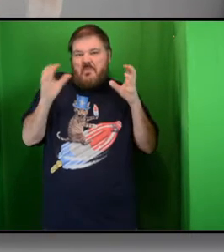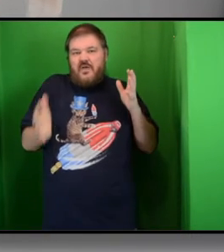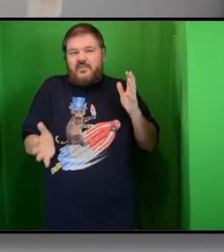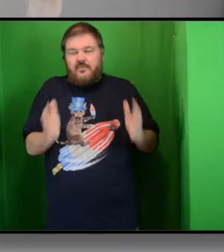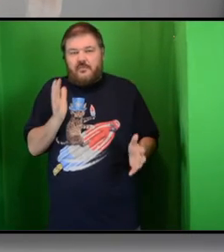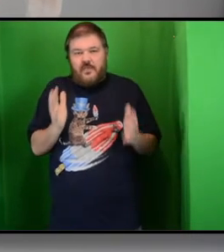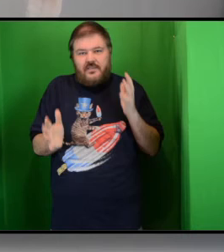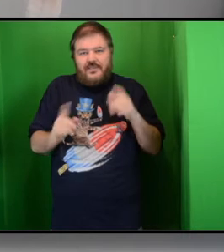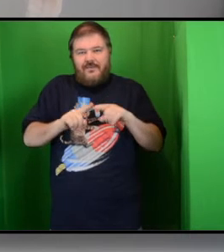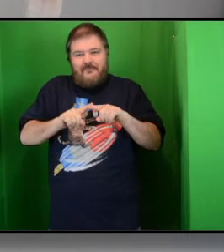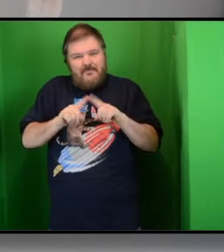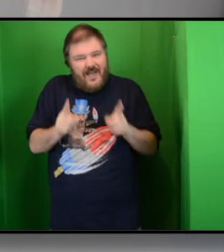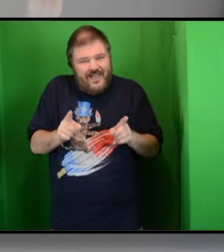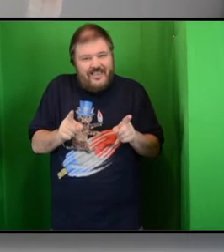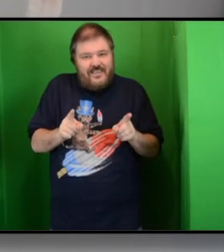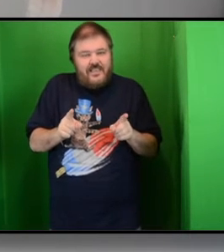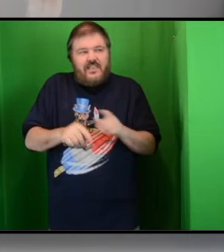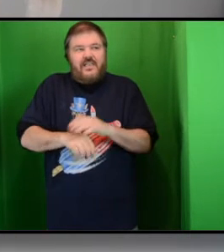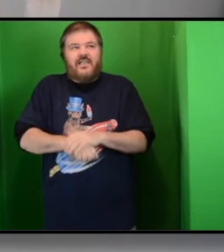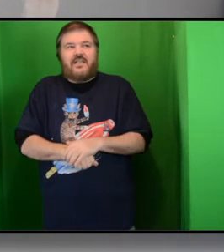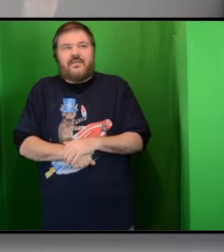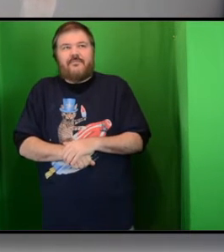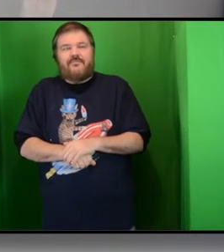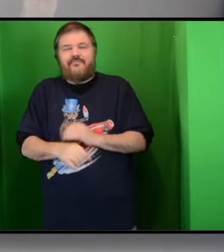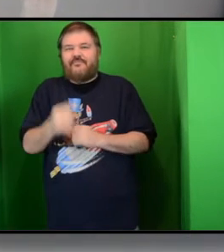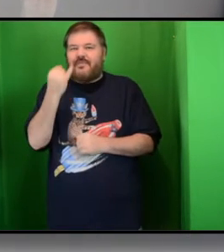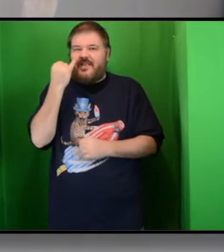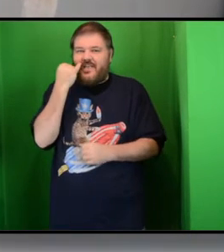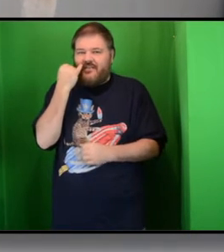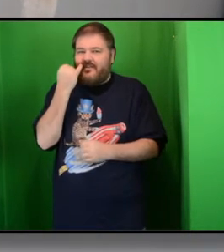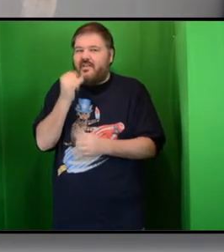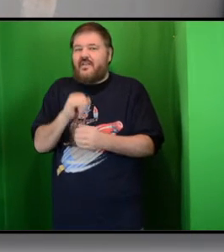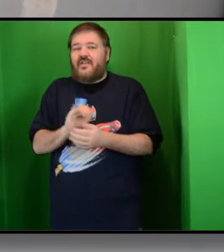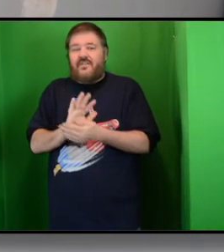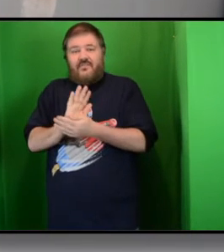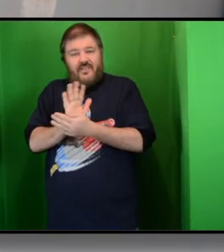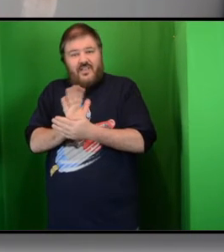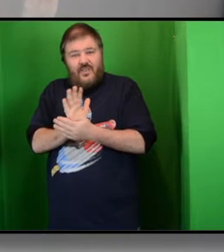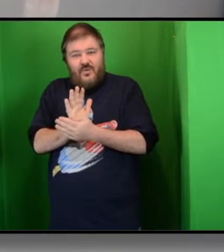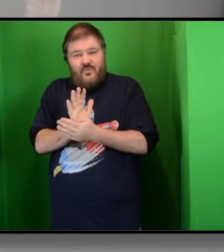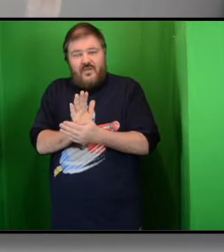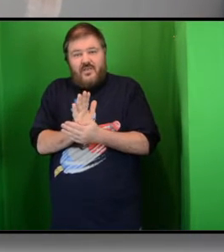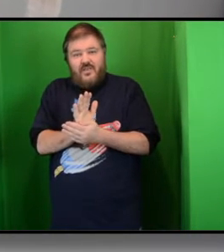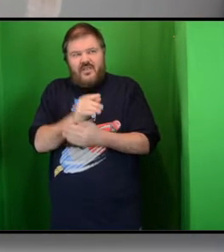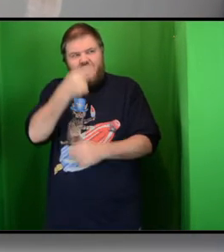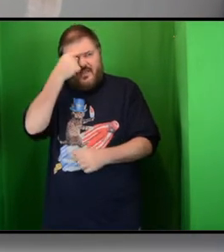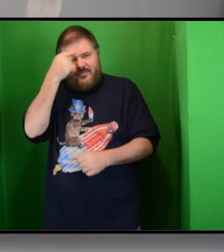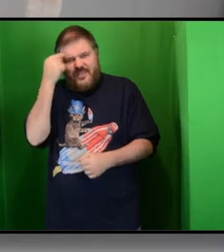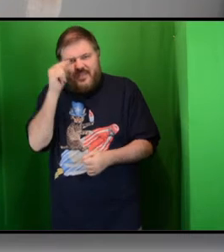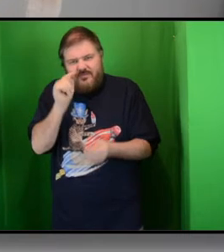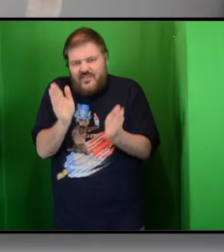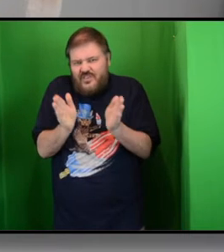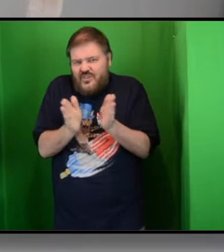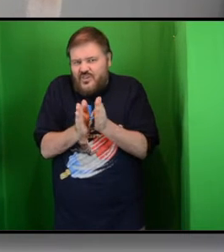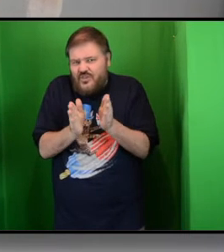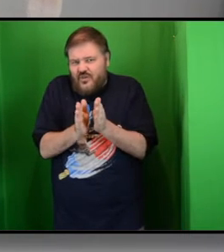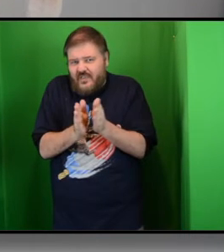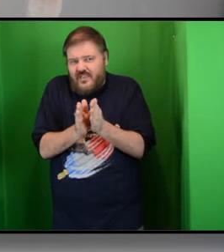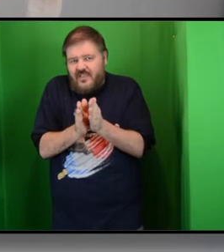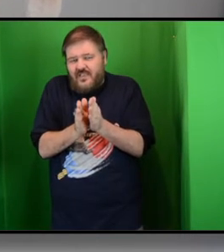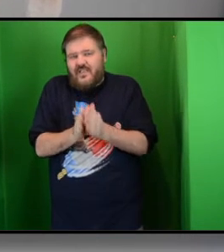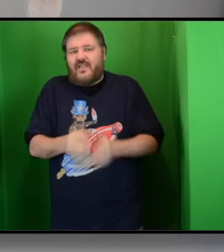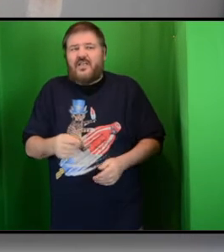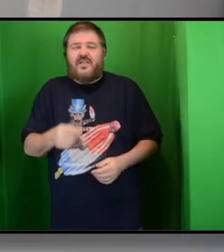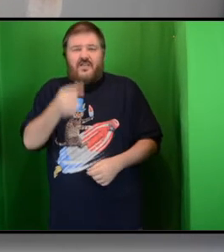were advertised, originally with the G1s, they had sparks coming out of their mouths. So they're Autobots. They